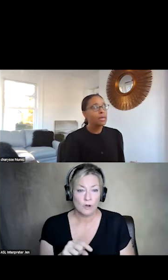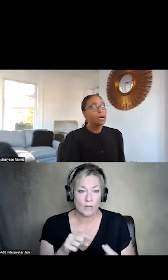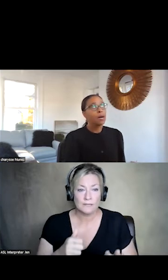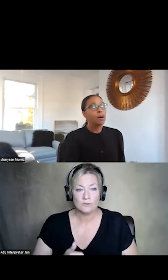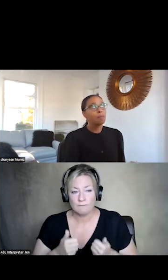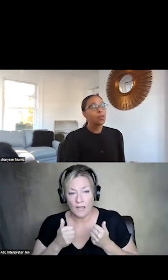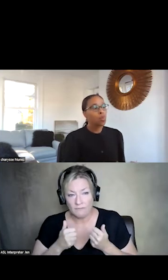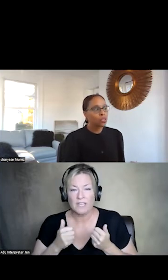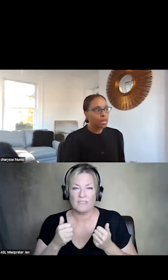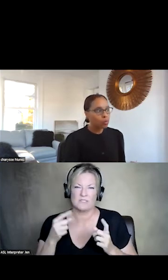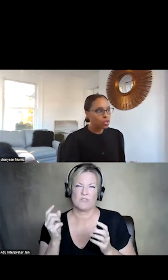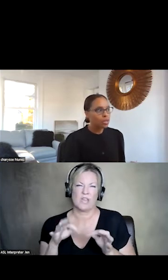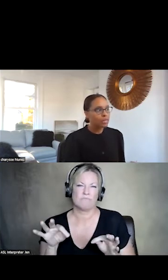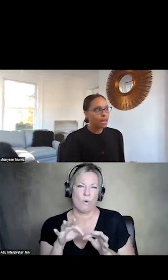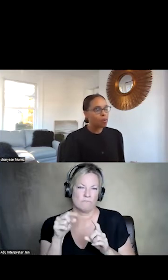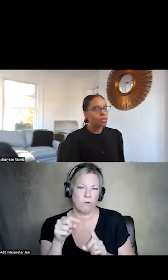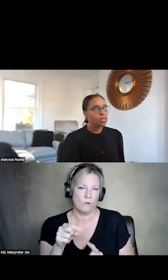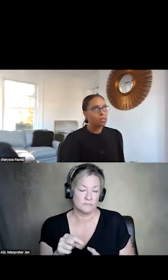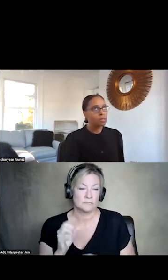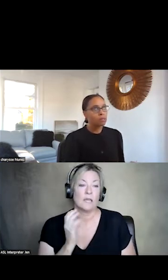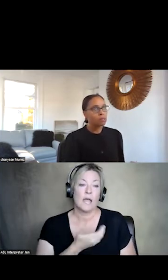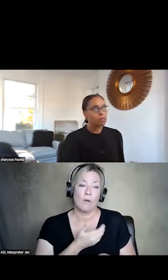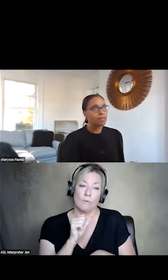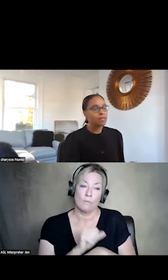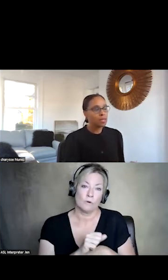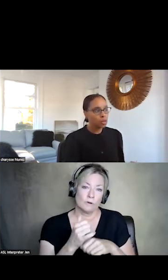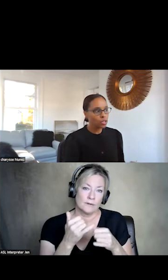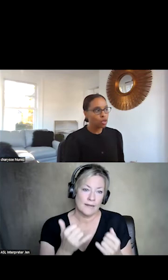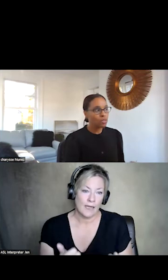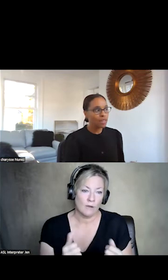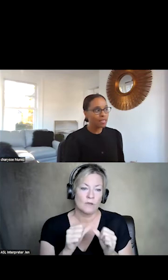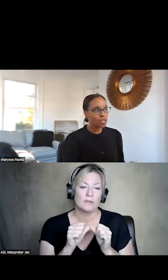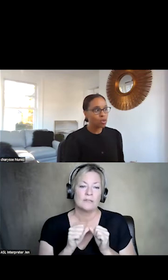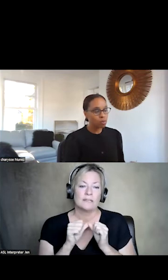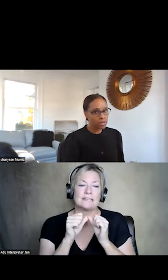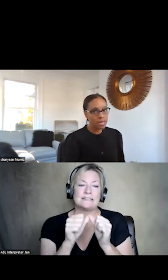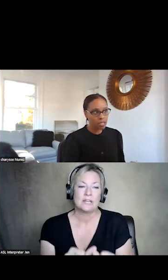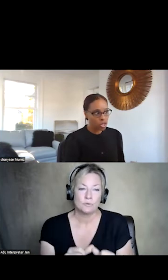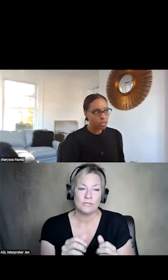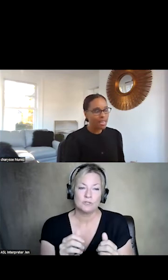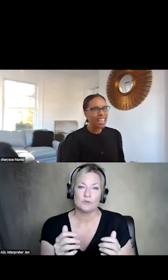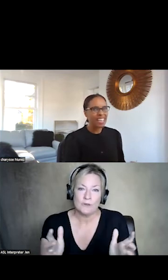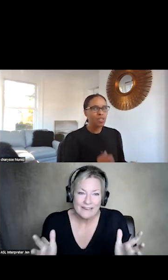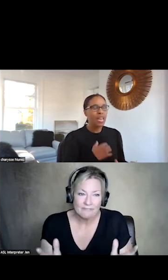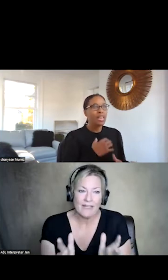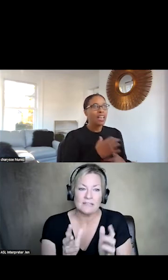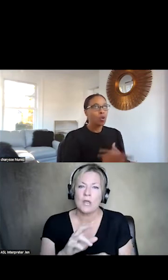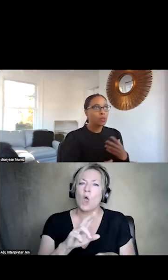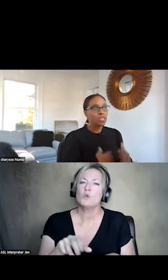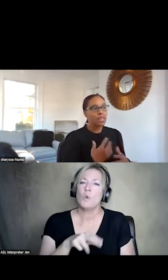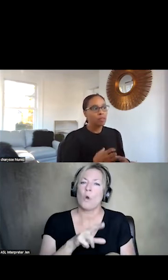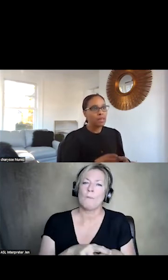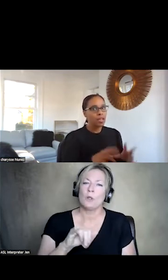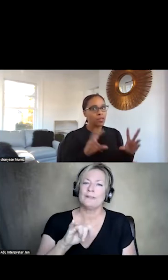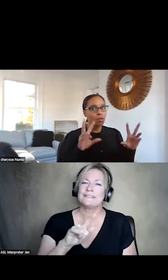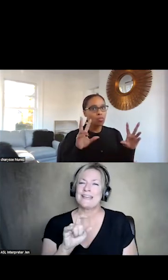surviving. The work that we're doing now is continuing to advance normalization and helping